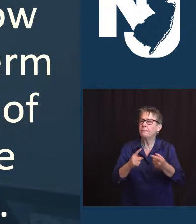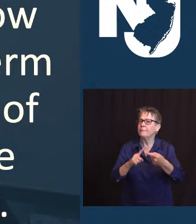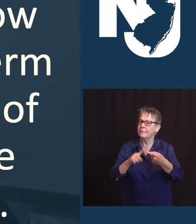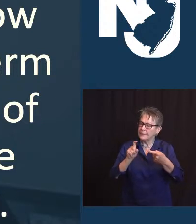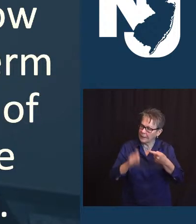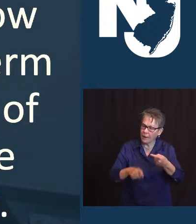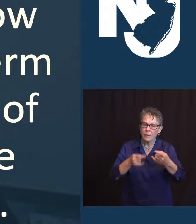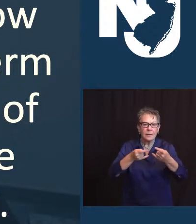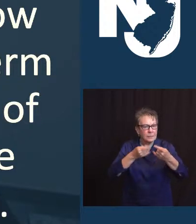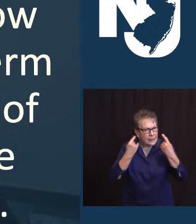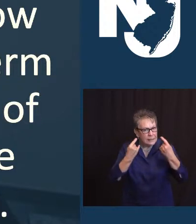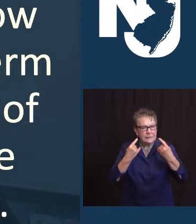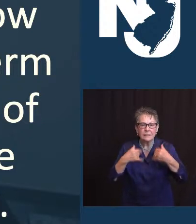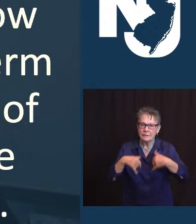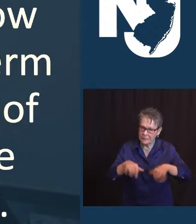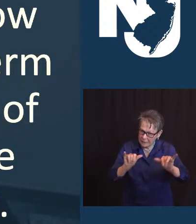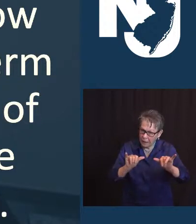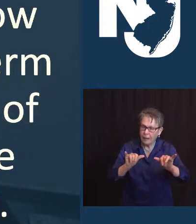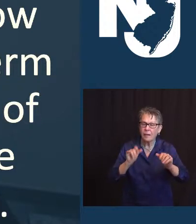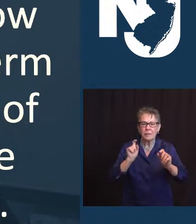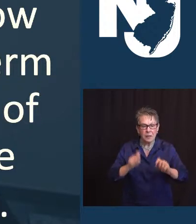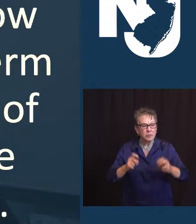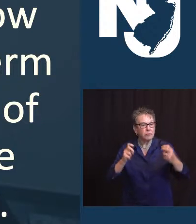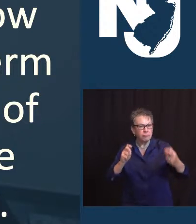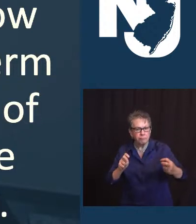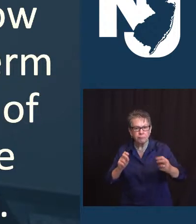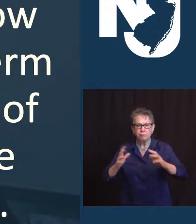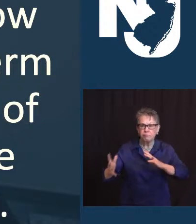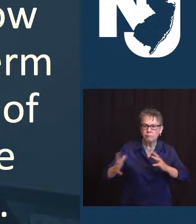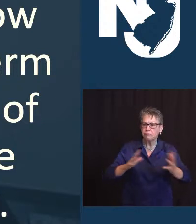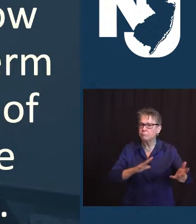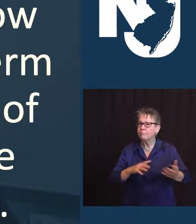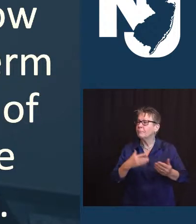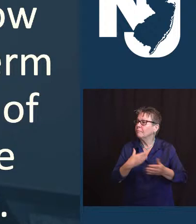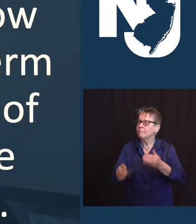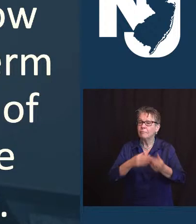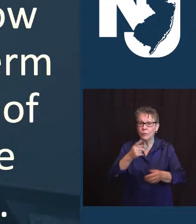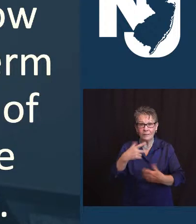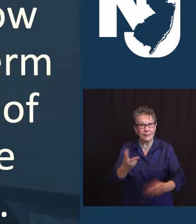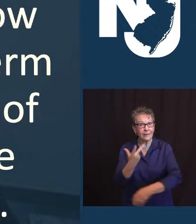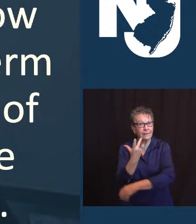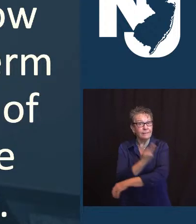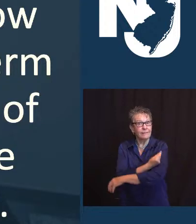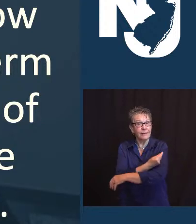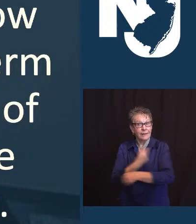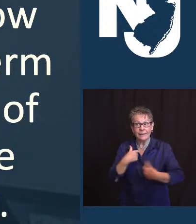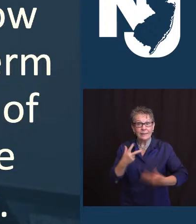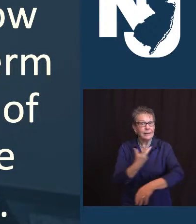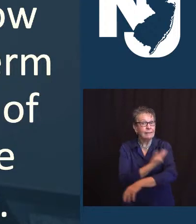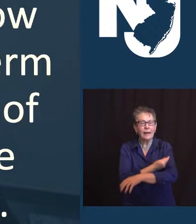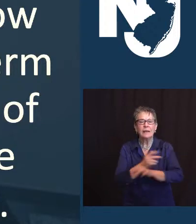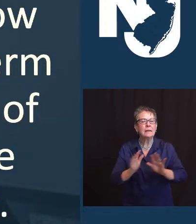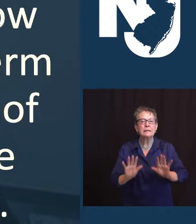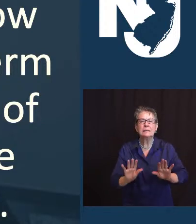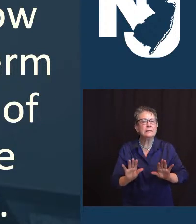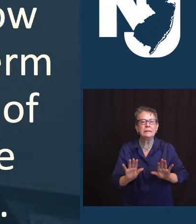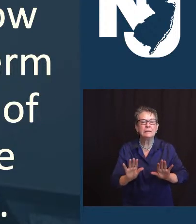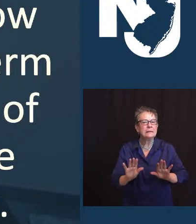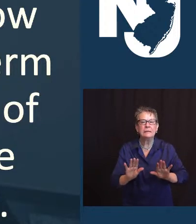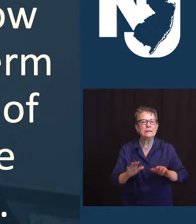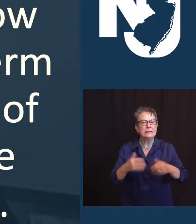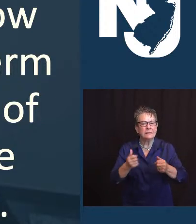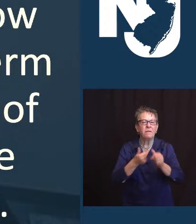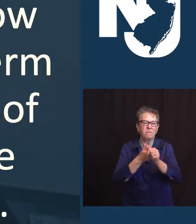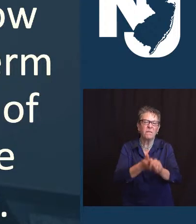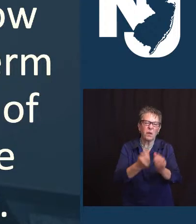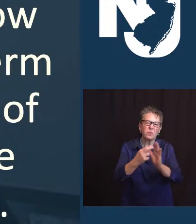while indoors. Remember, even those who are vaccinated can still spread the virus to those who have yet to be vaccinated, and I will return to